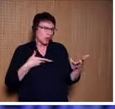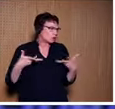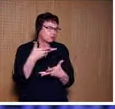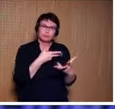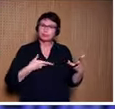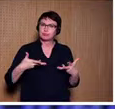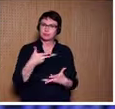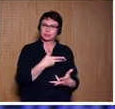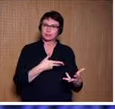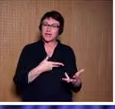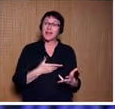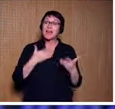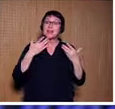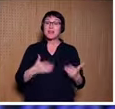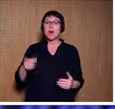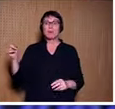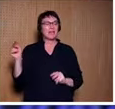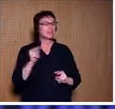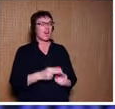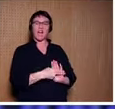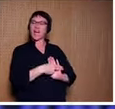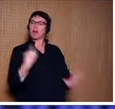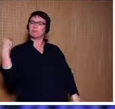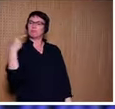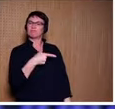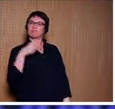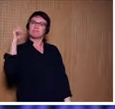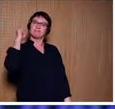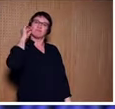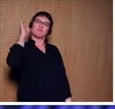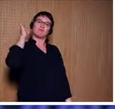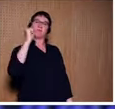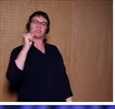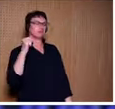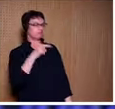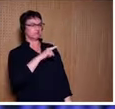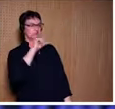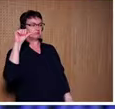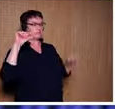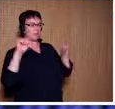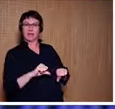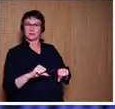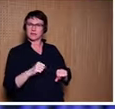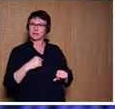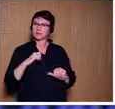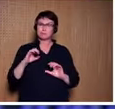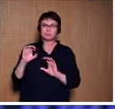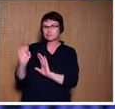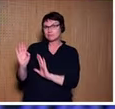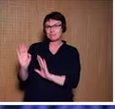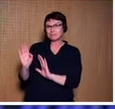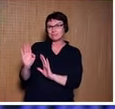the shift to polarization, where constructive dialogue is in peril and the tools and techniques